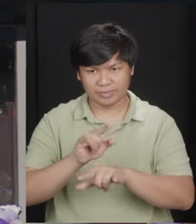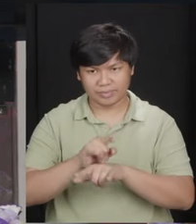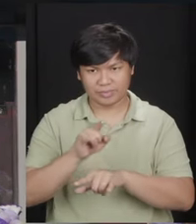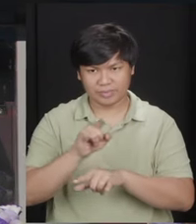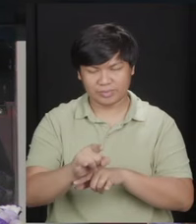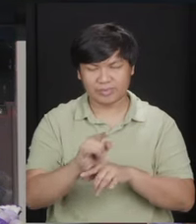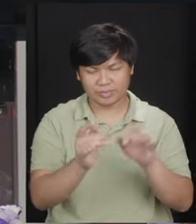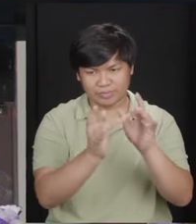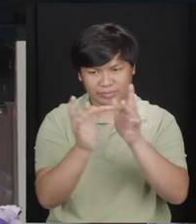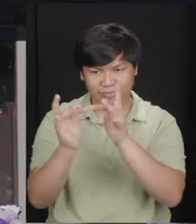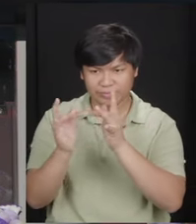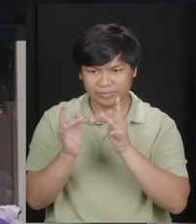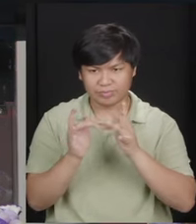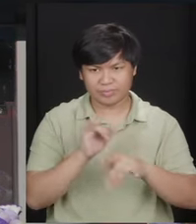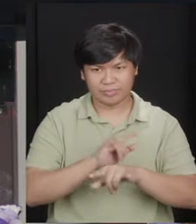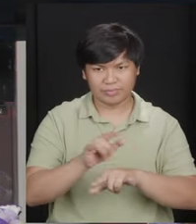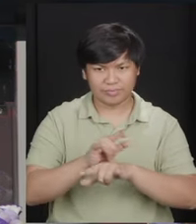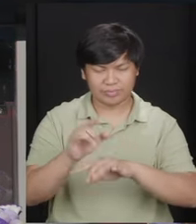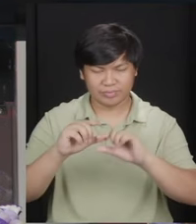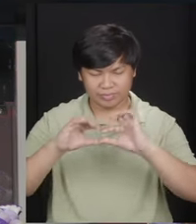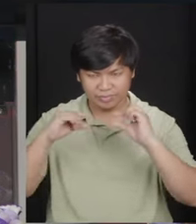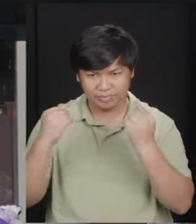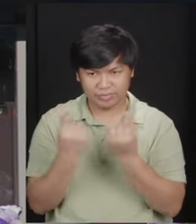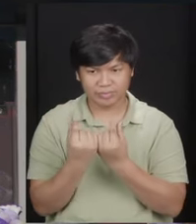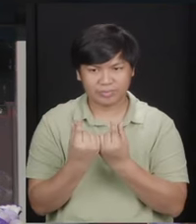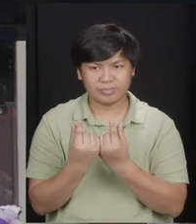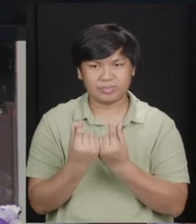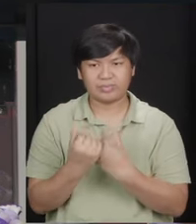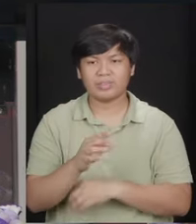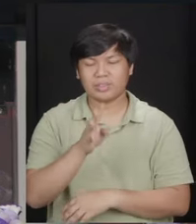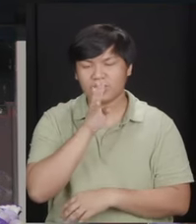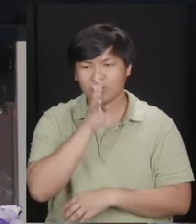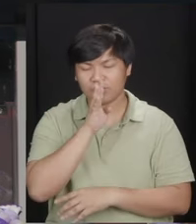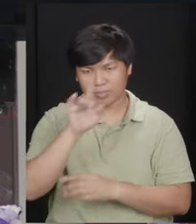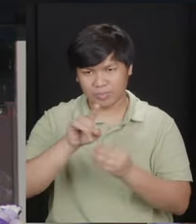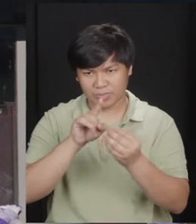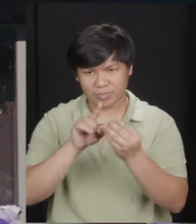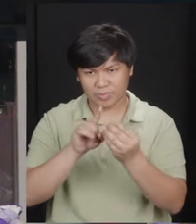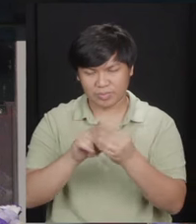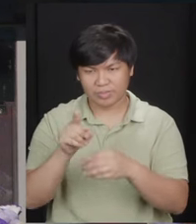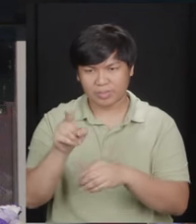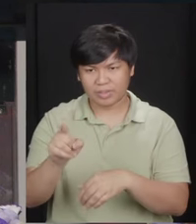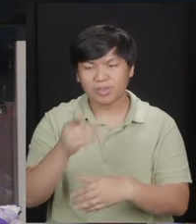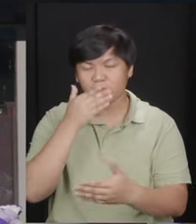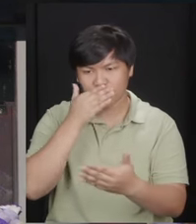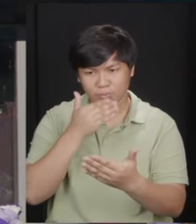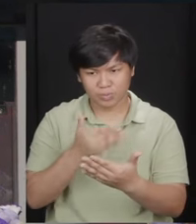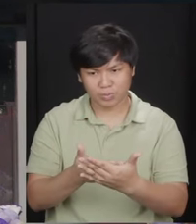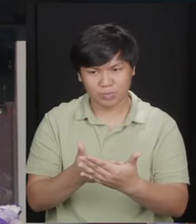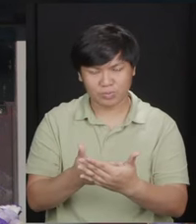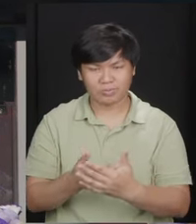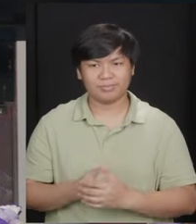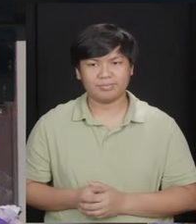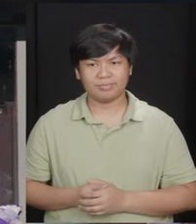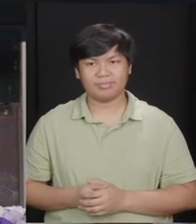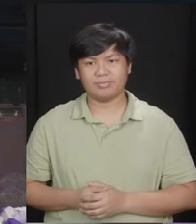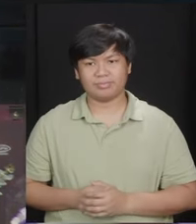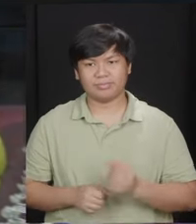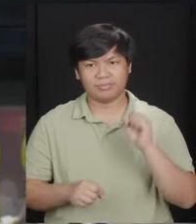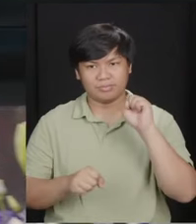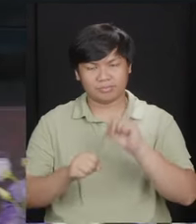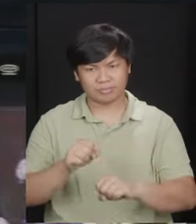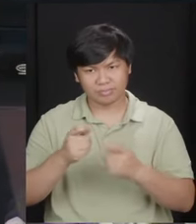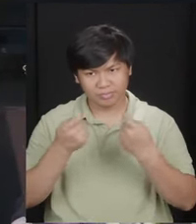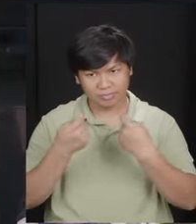social media, they slander you in groups. Speak well about them before others. So when they try